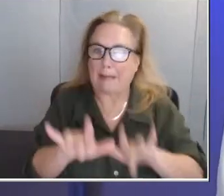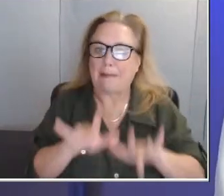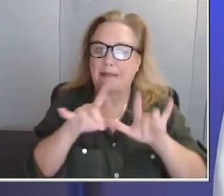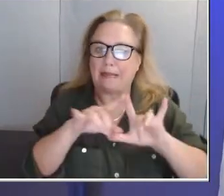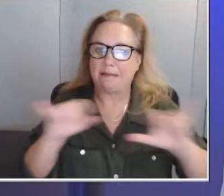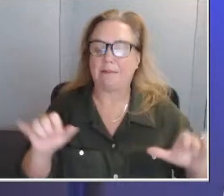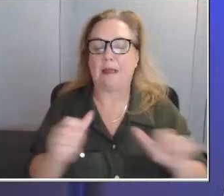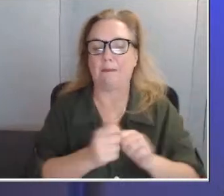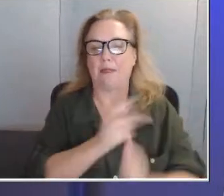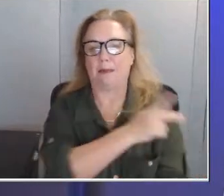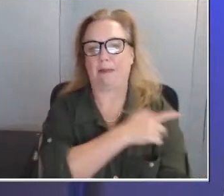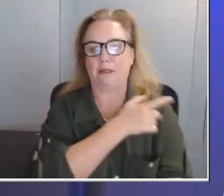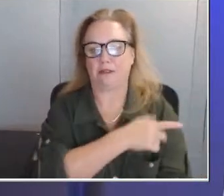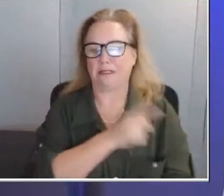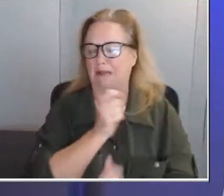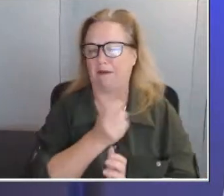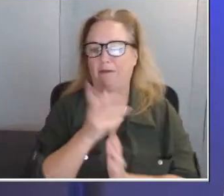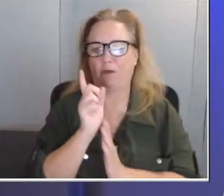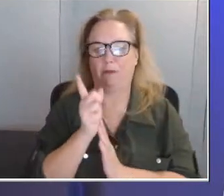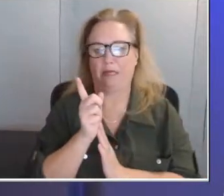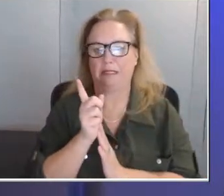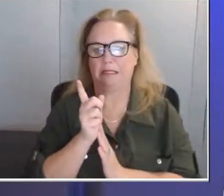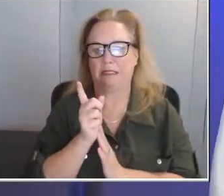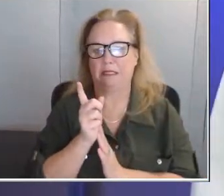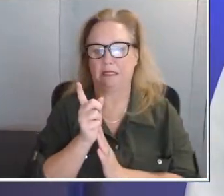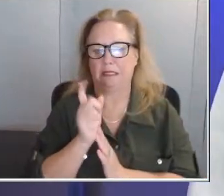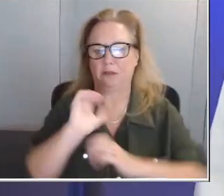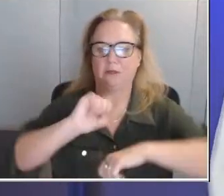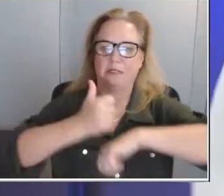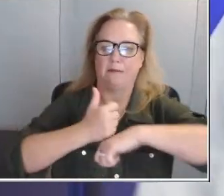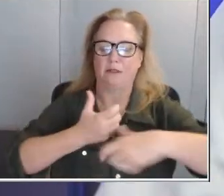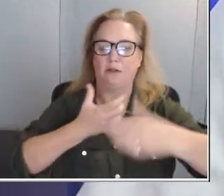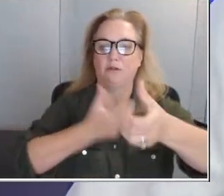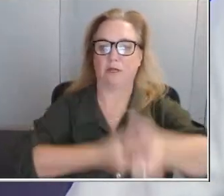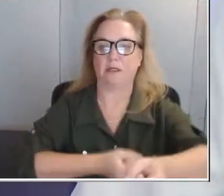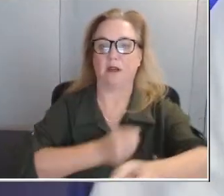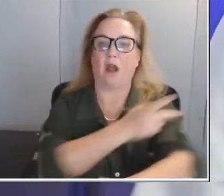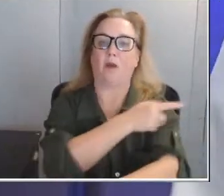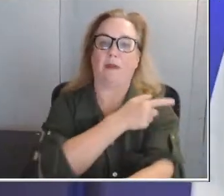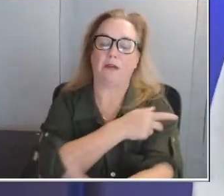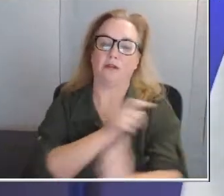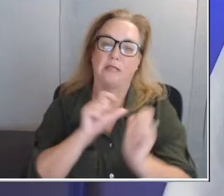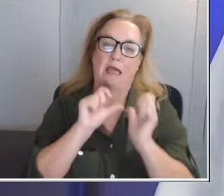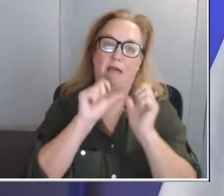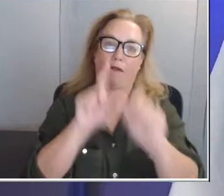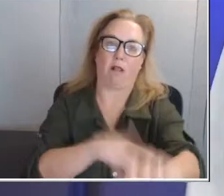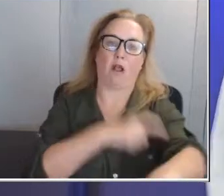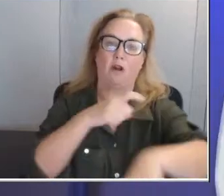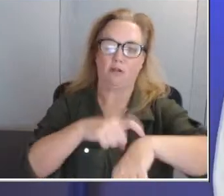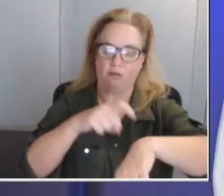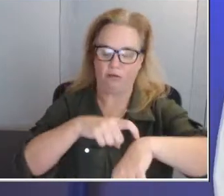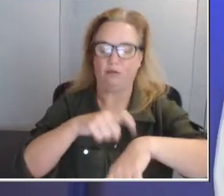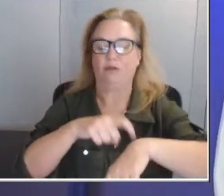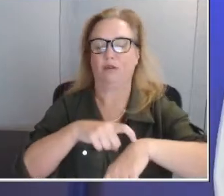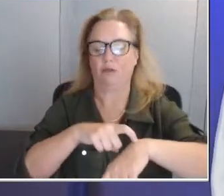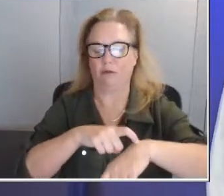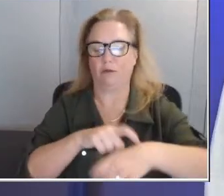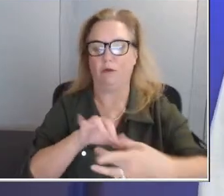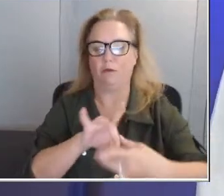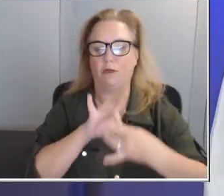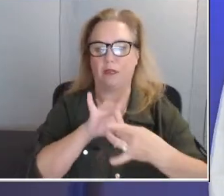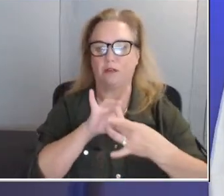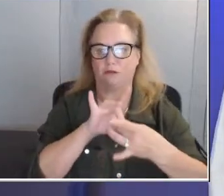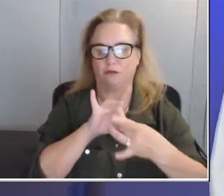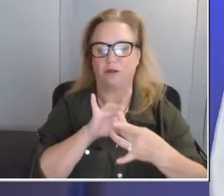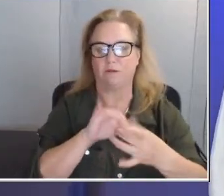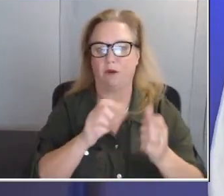my patients, because I only have a few minutes to build that trust, unlike patients who maybe have a long-term relationship with their primary care doctor or an elective or